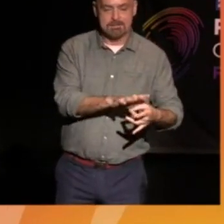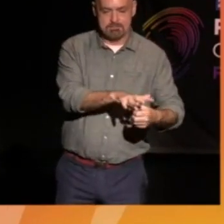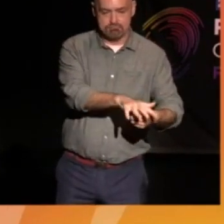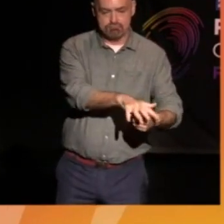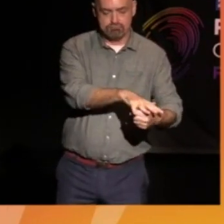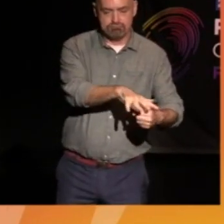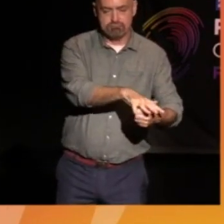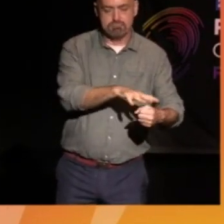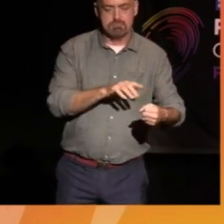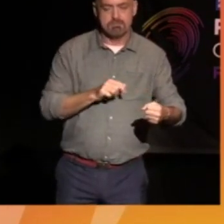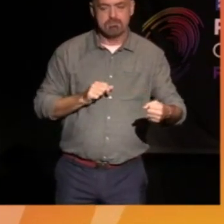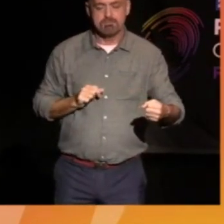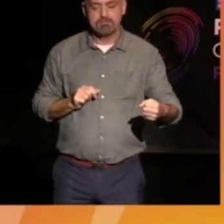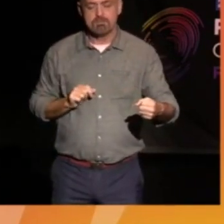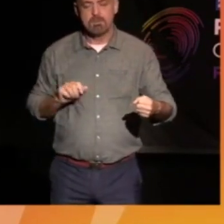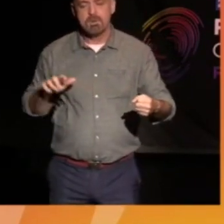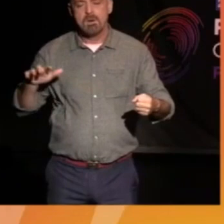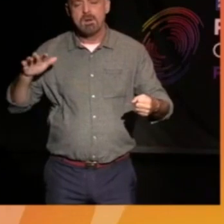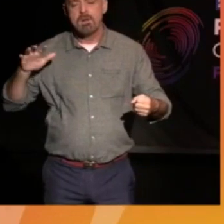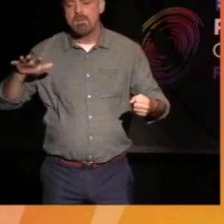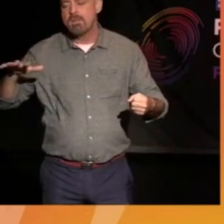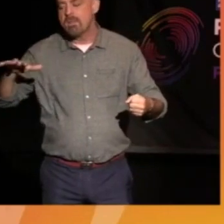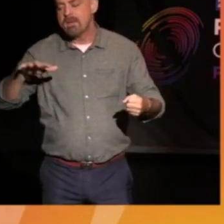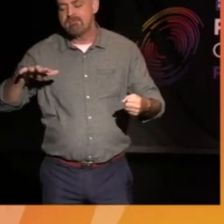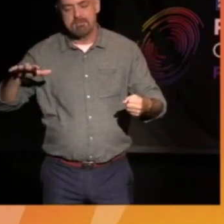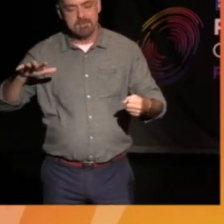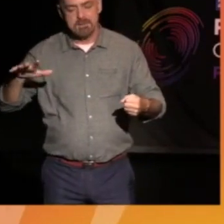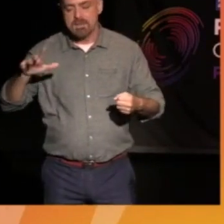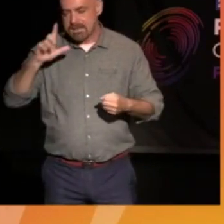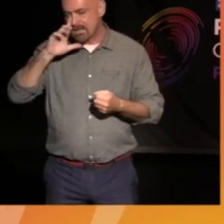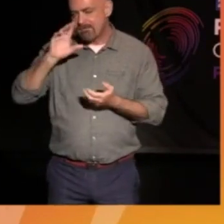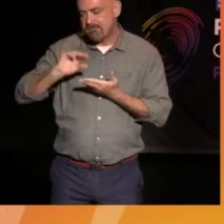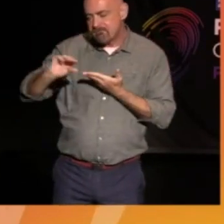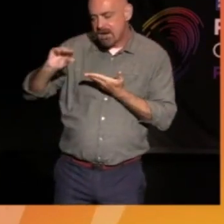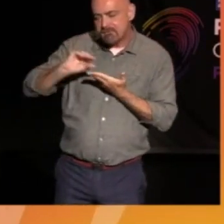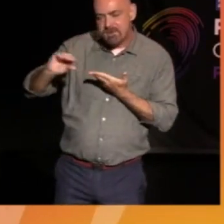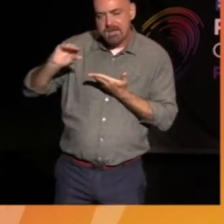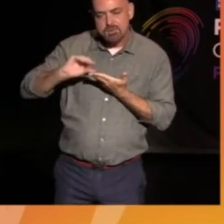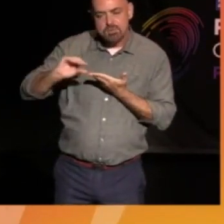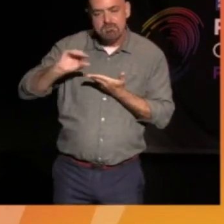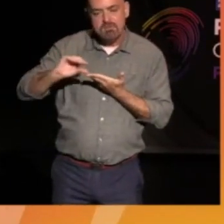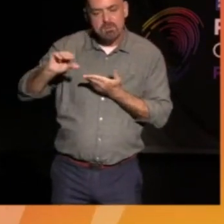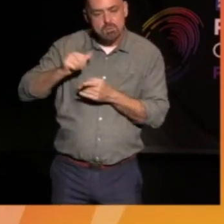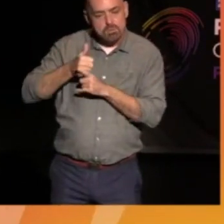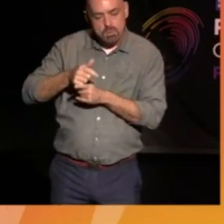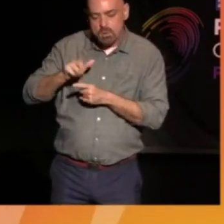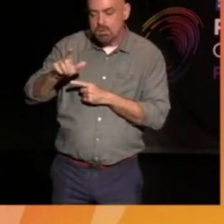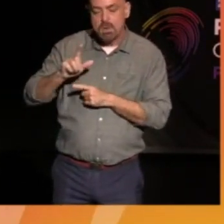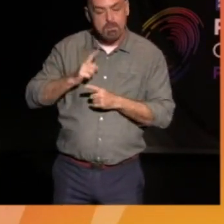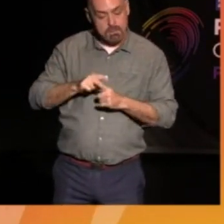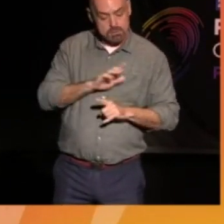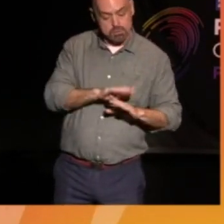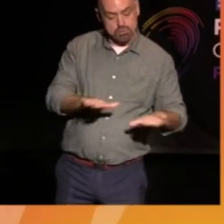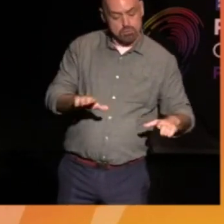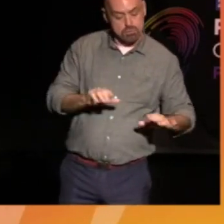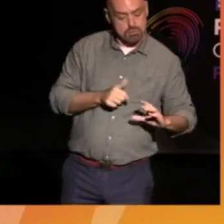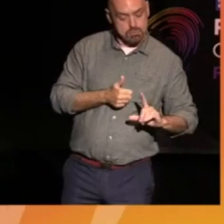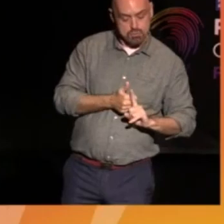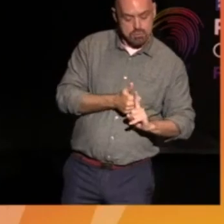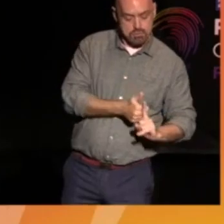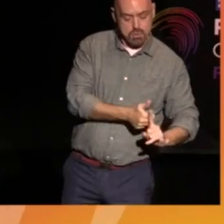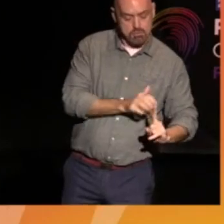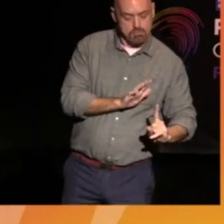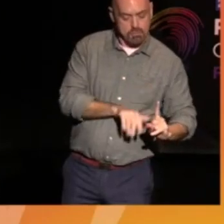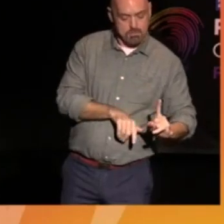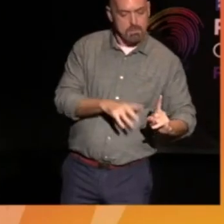can their family also get the financial support, and the children also get the support from the